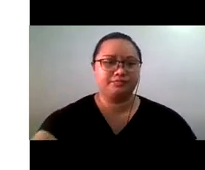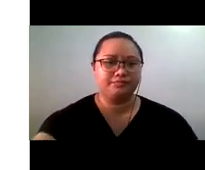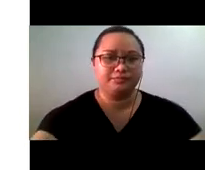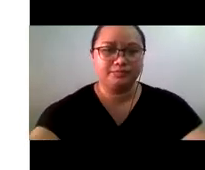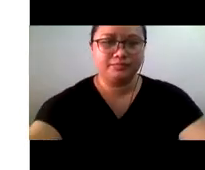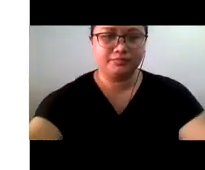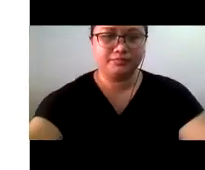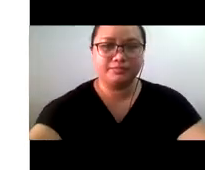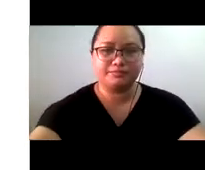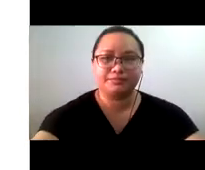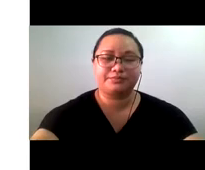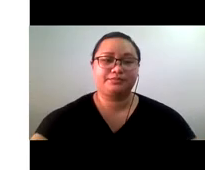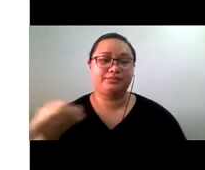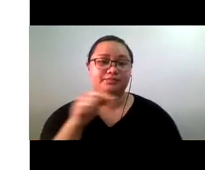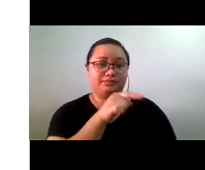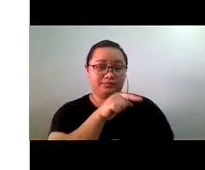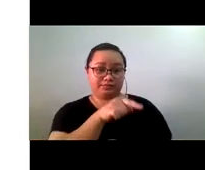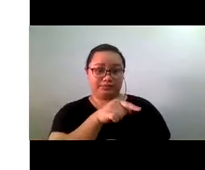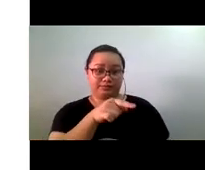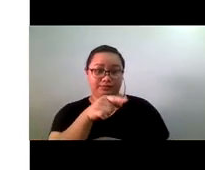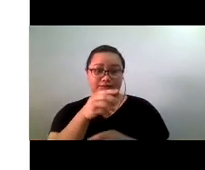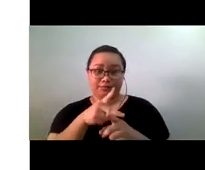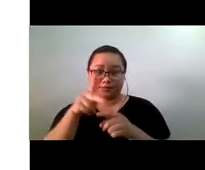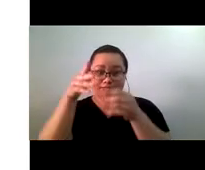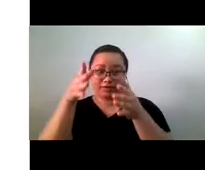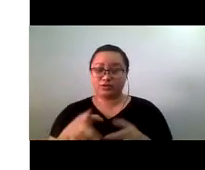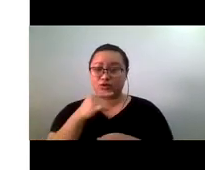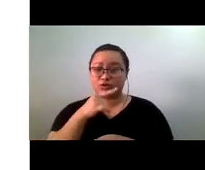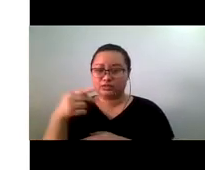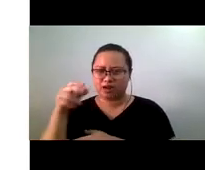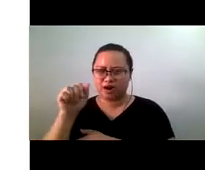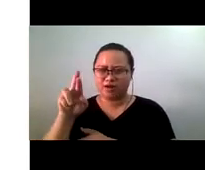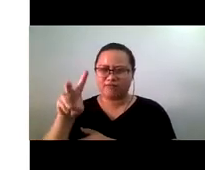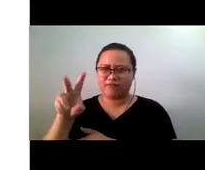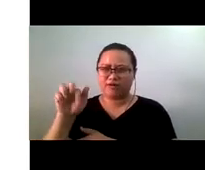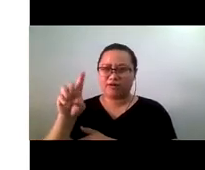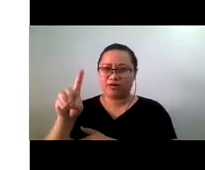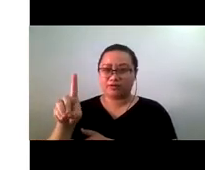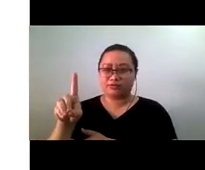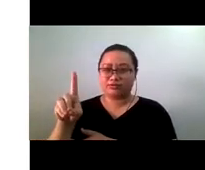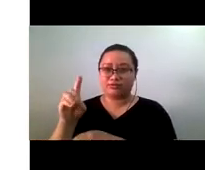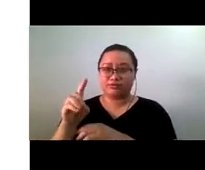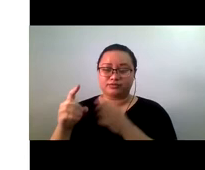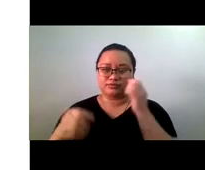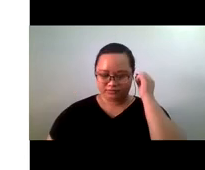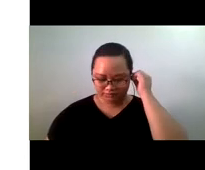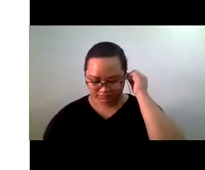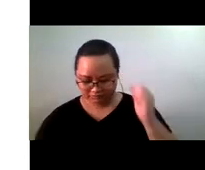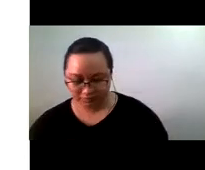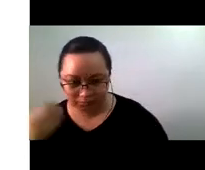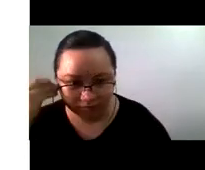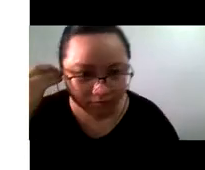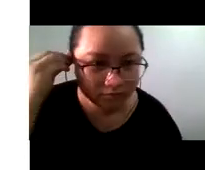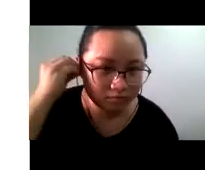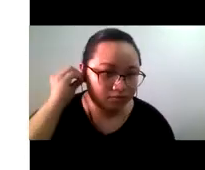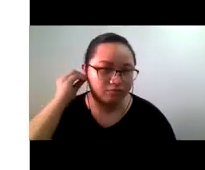on Negotiation. So he's a negotiator between countries, more often in countries